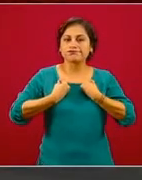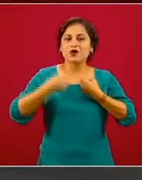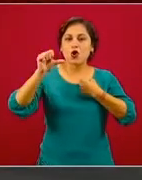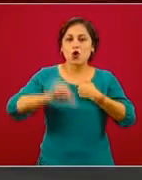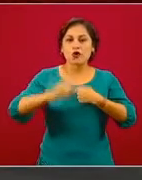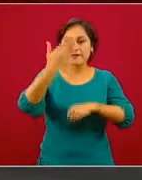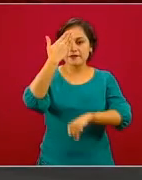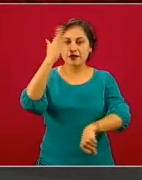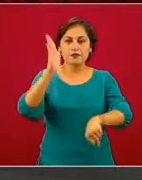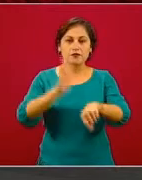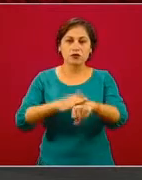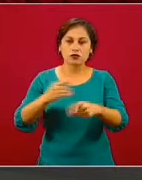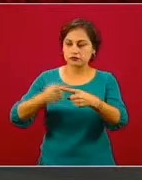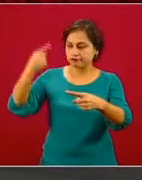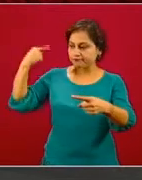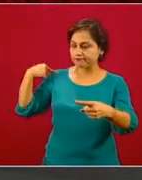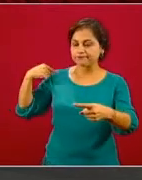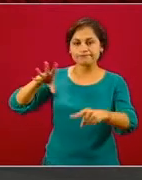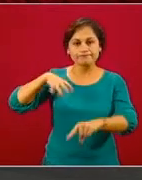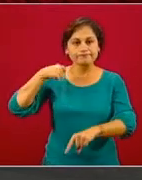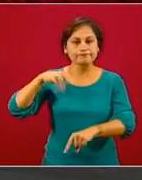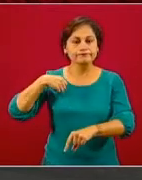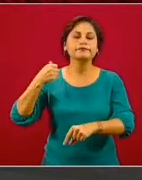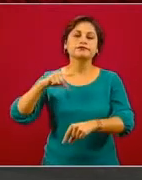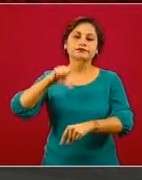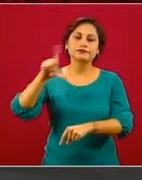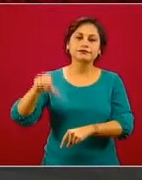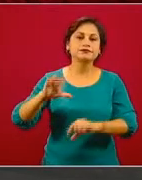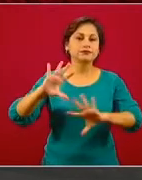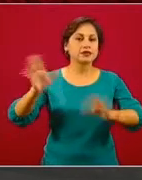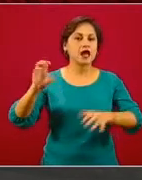valuable. That's what we're commemorating today. That's what we're fighting for.